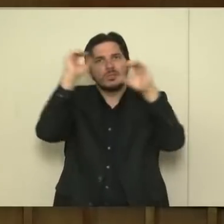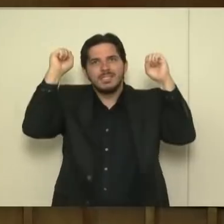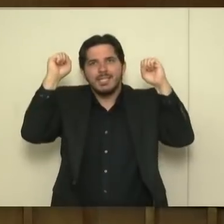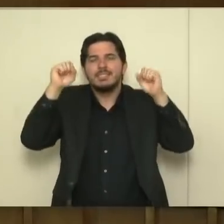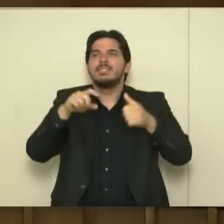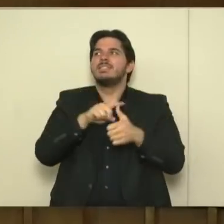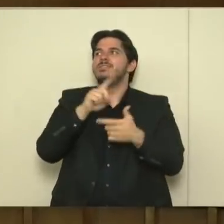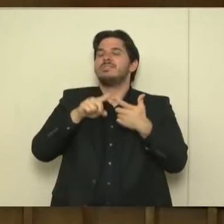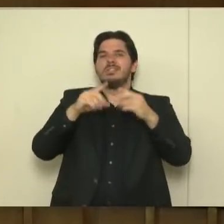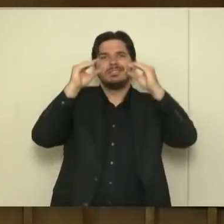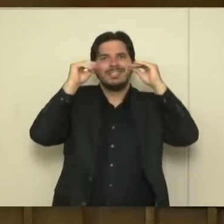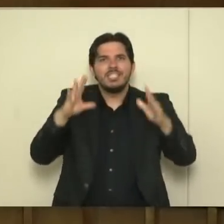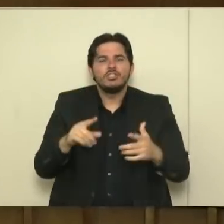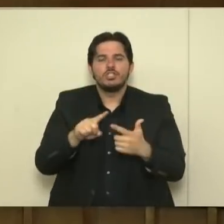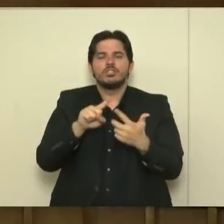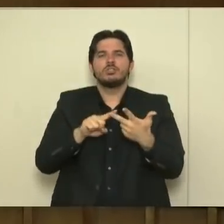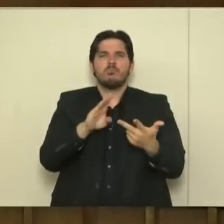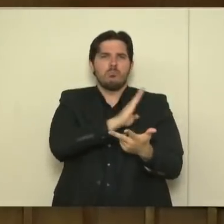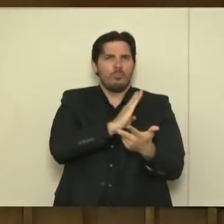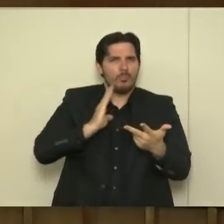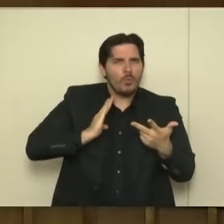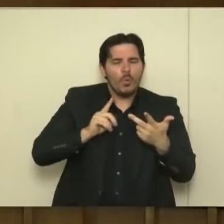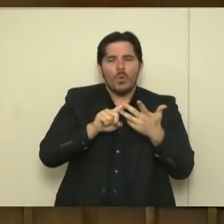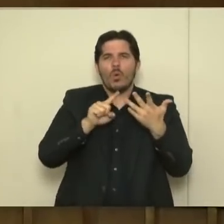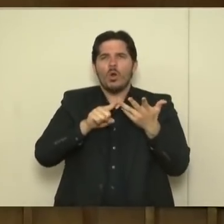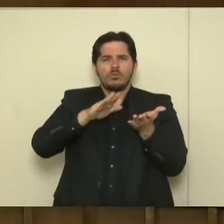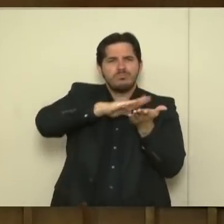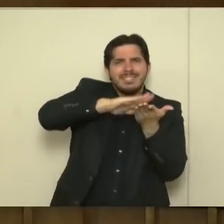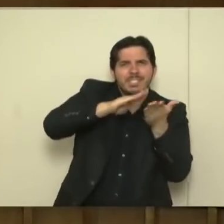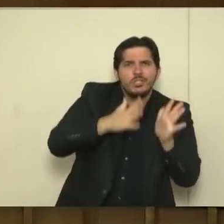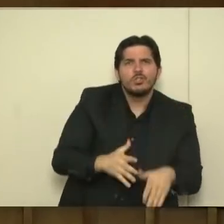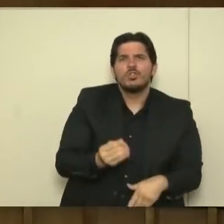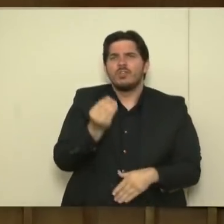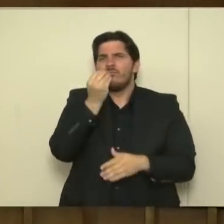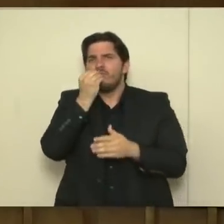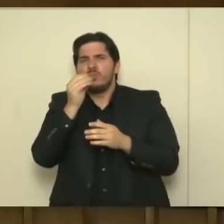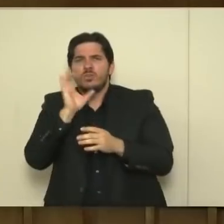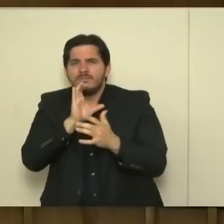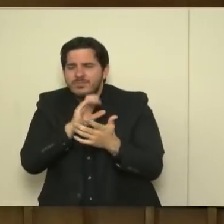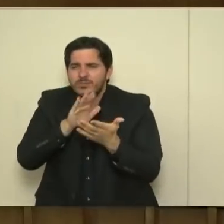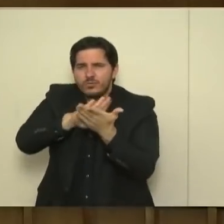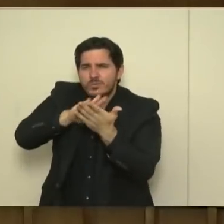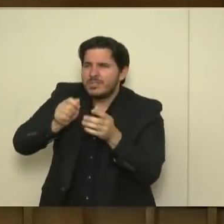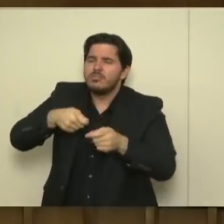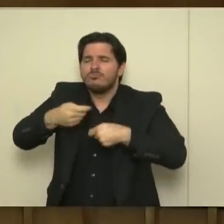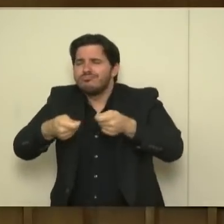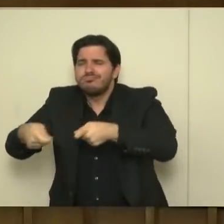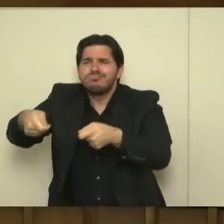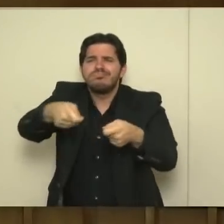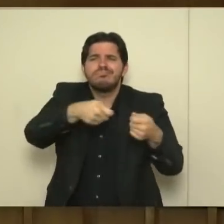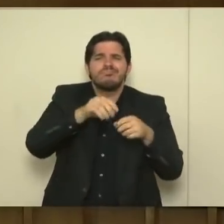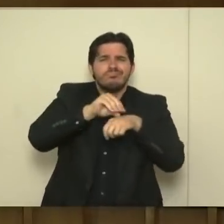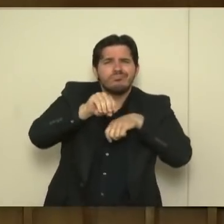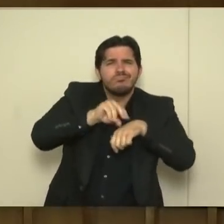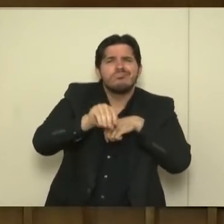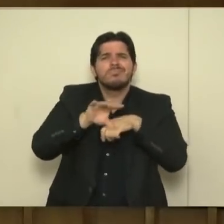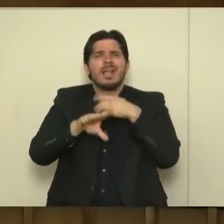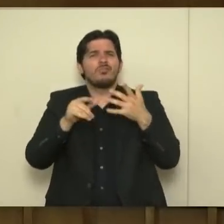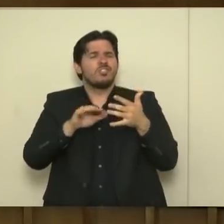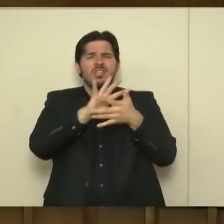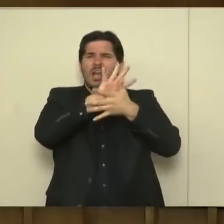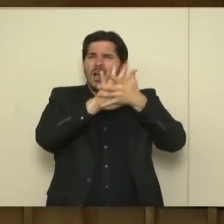board members, to all of the custodians, the food service workers, counselors, social workers, so many bus drivers, so